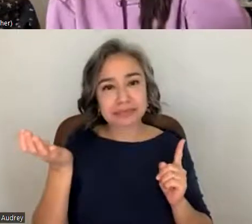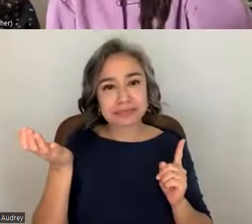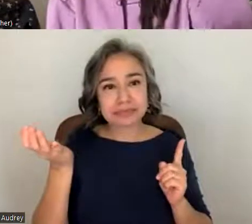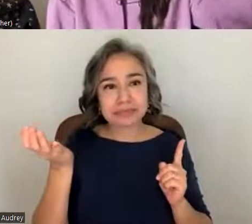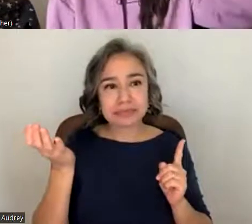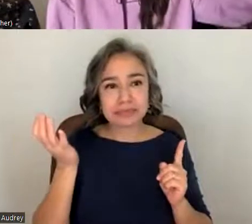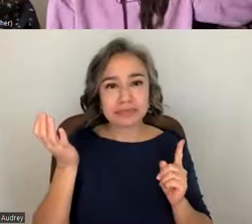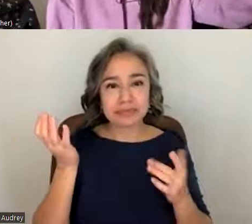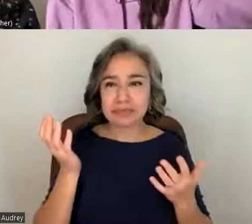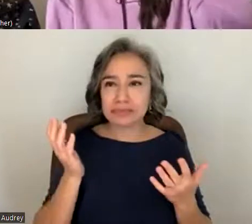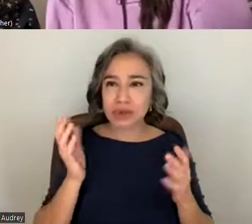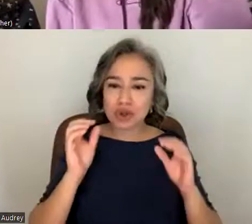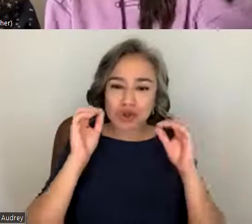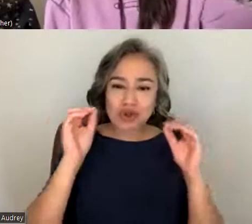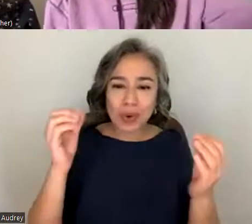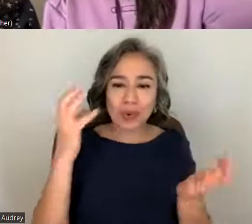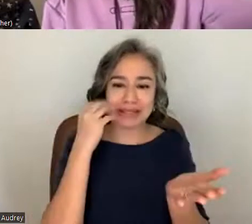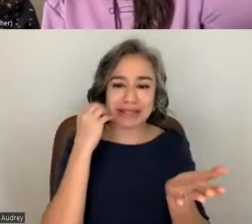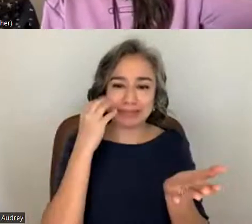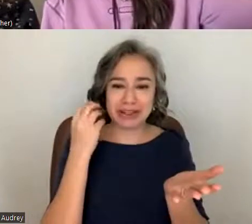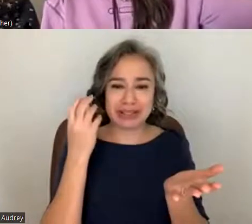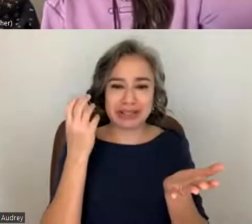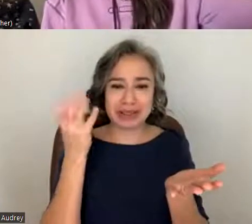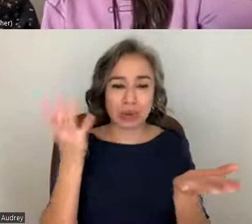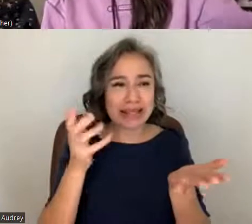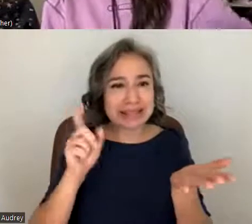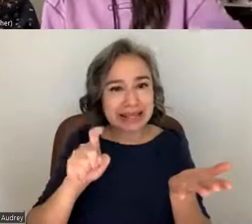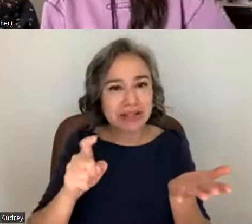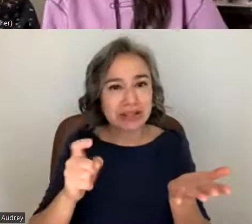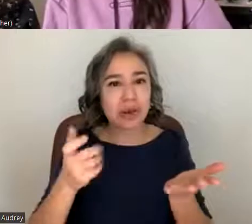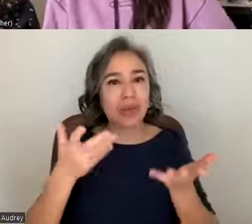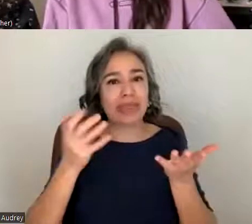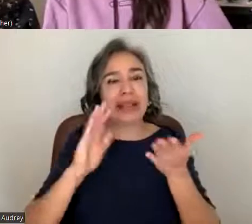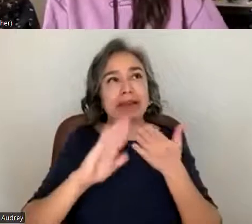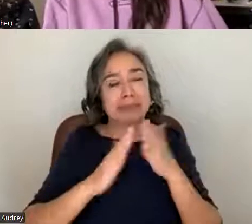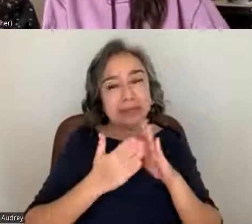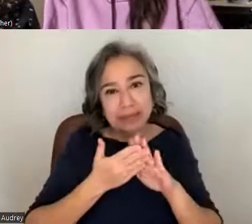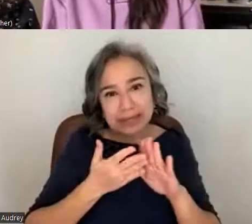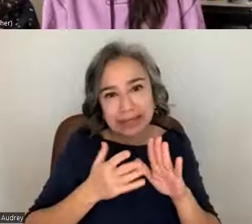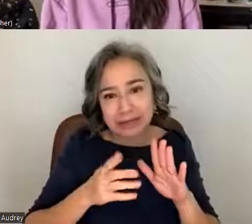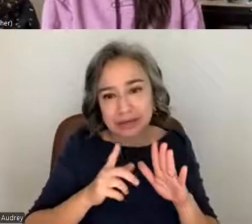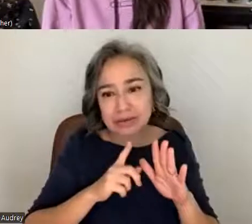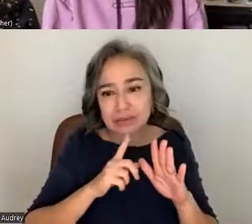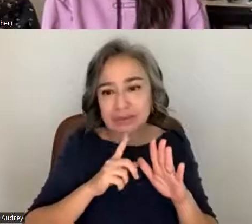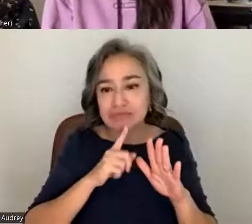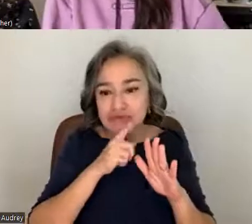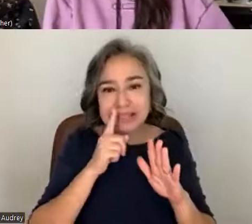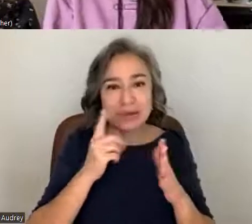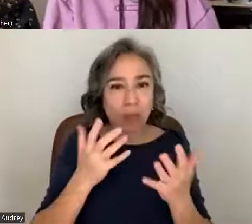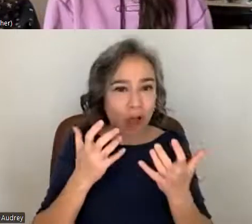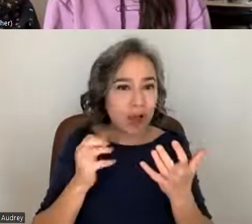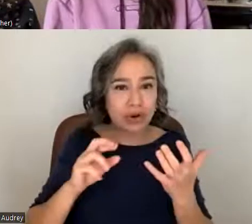having no experience on what is necessary or what that community and the individuals in that community really want.